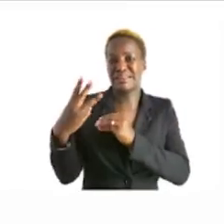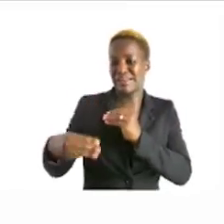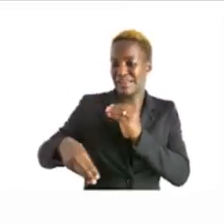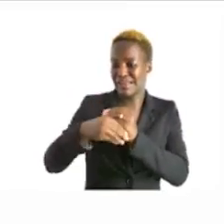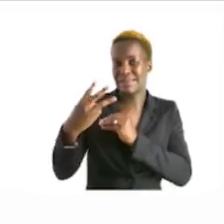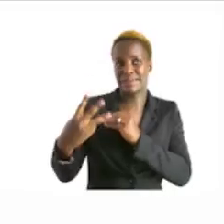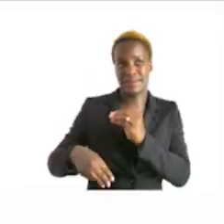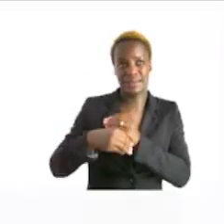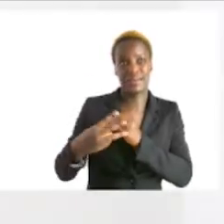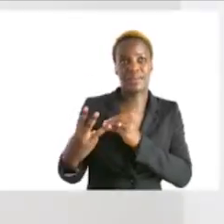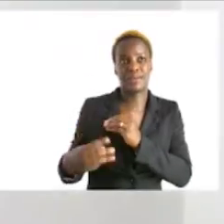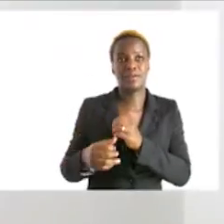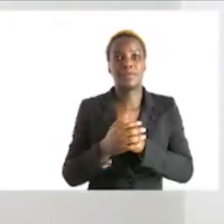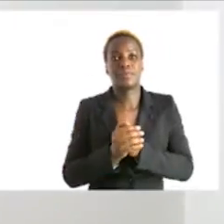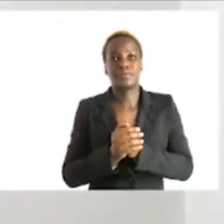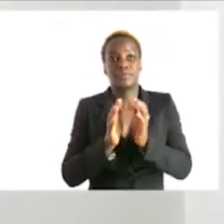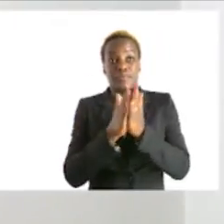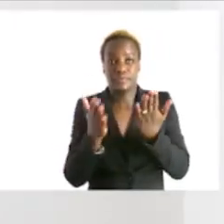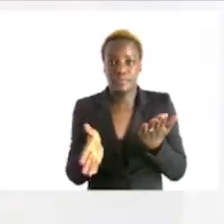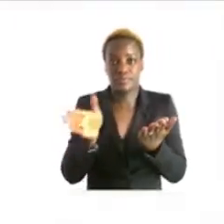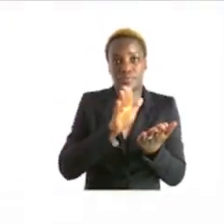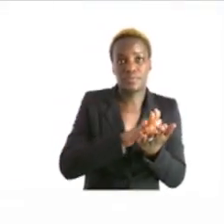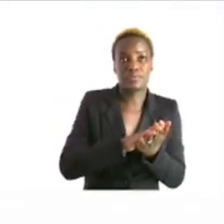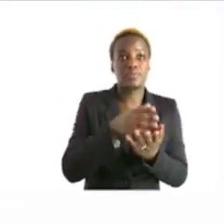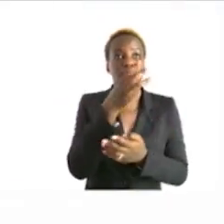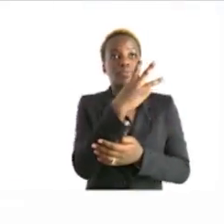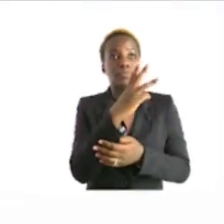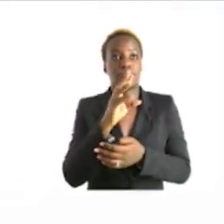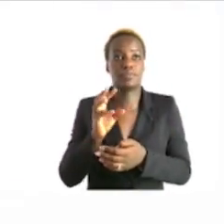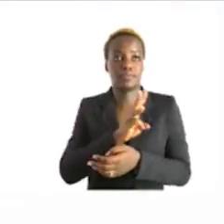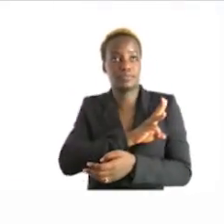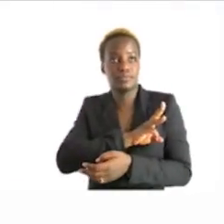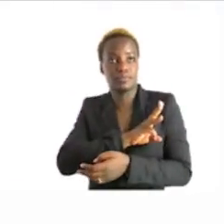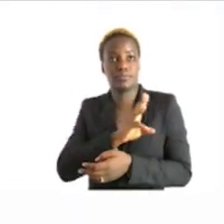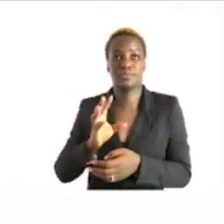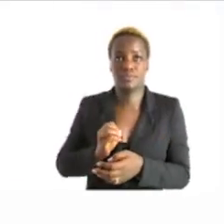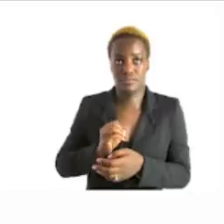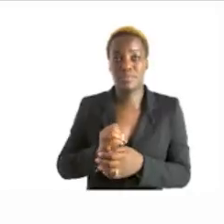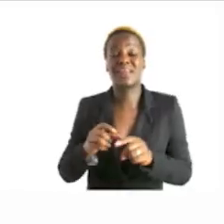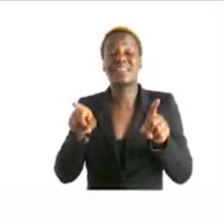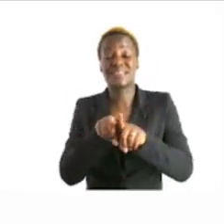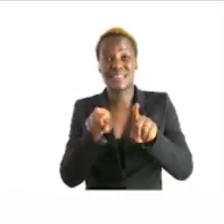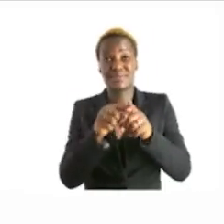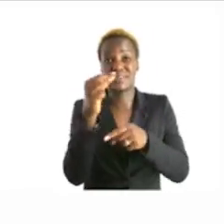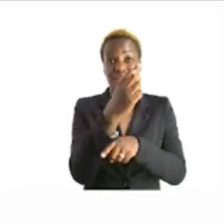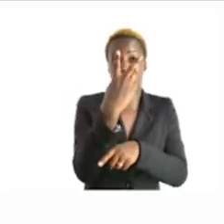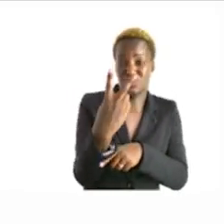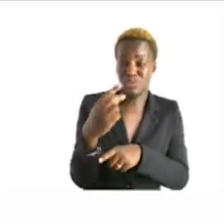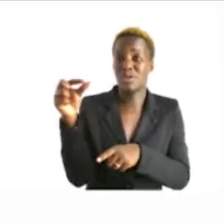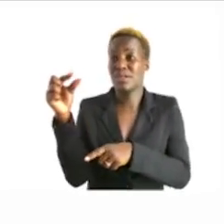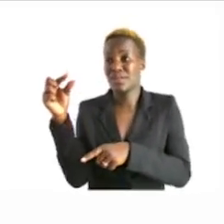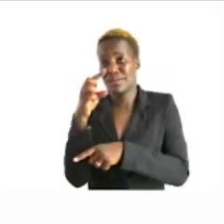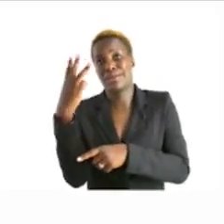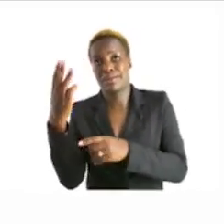would like for you to turn to page 30 this is also for grade two and grade three level this is just